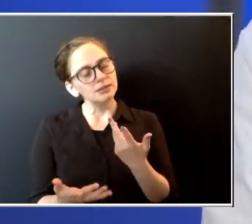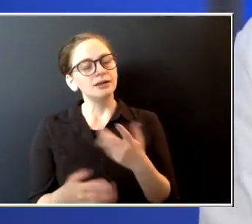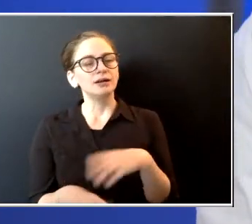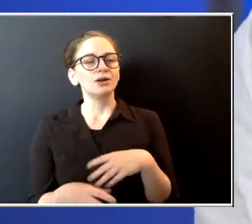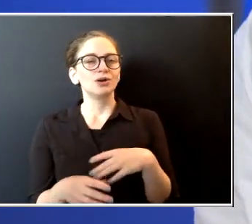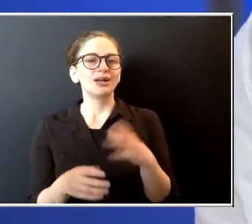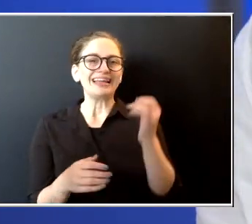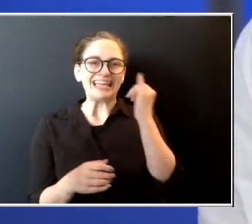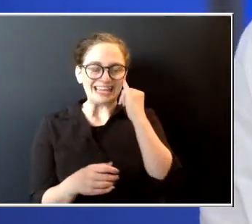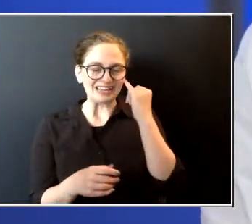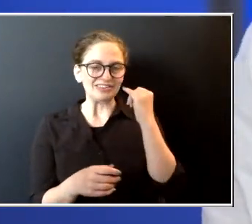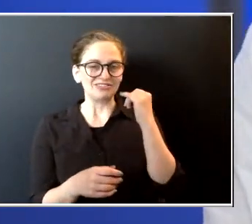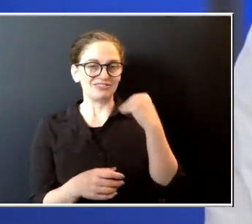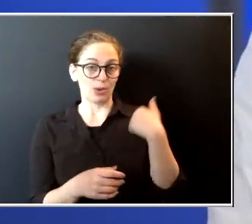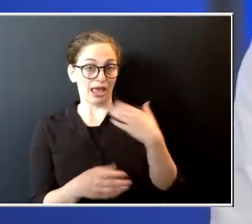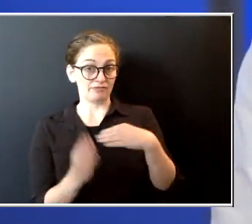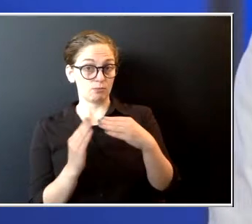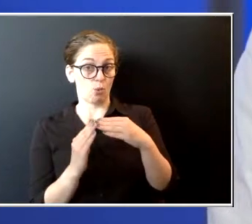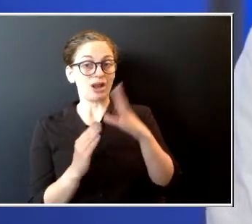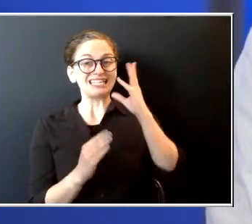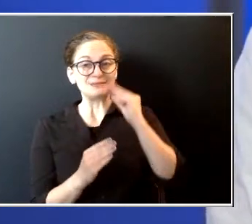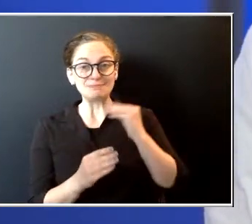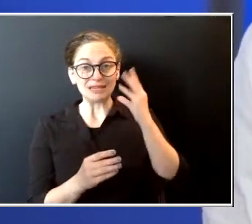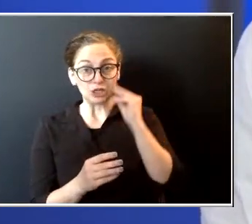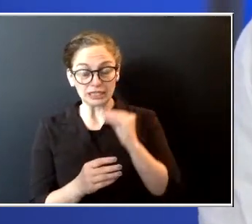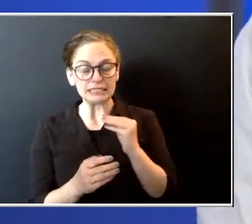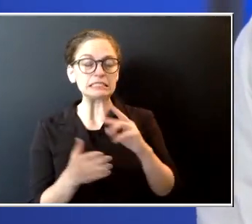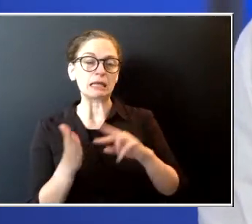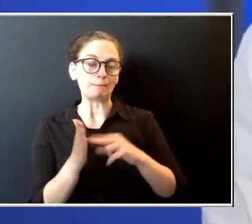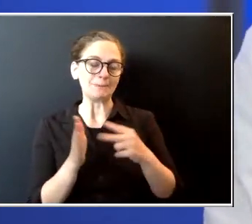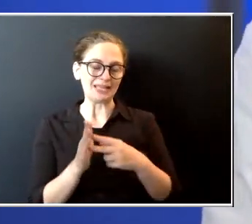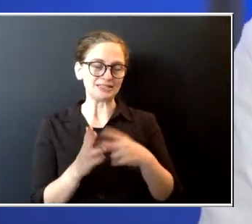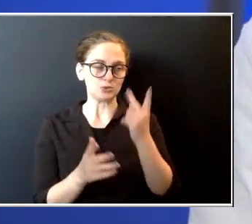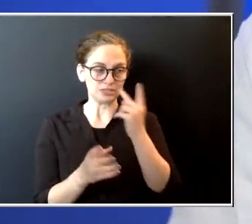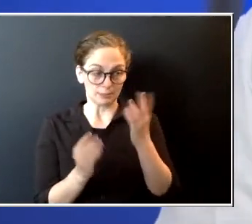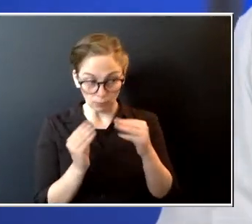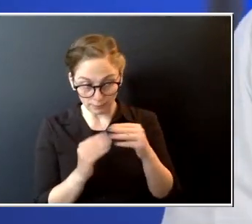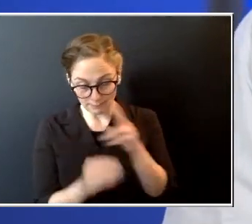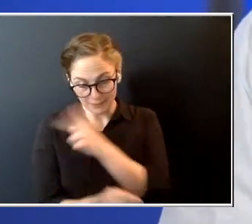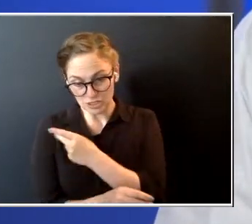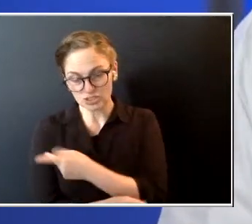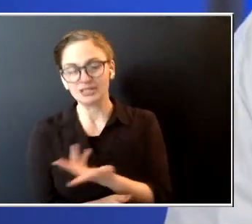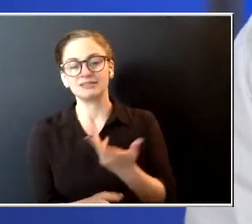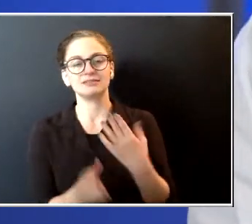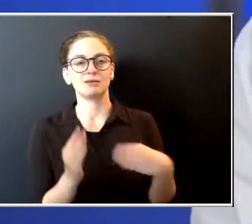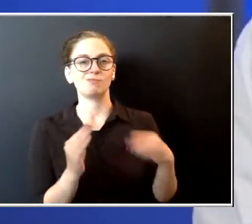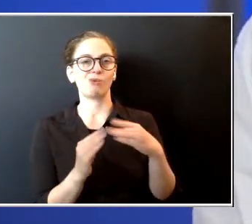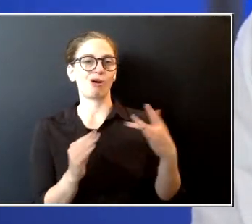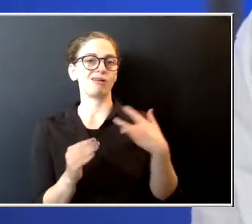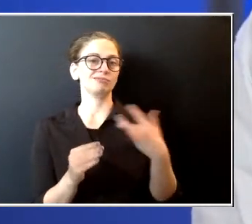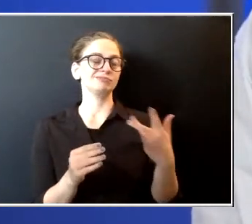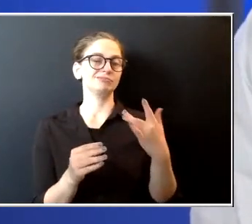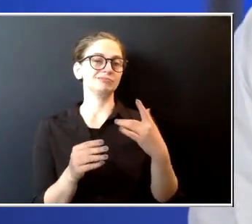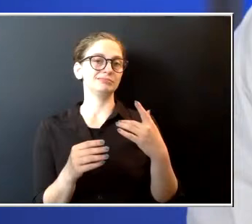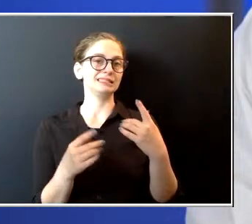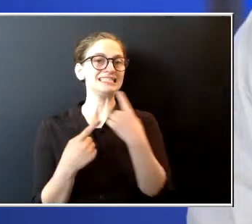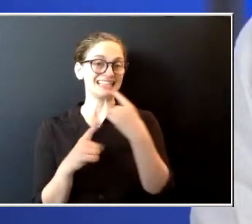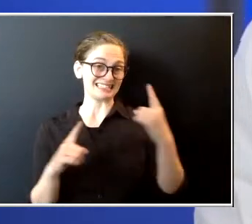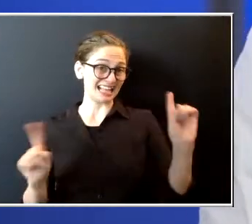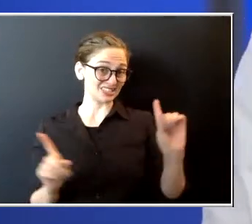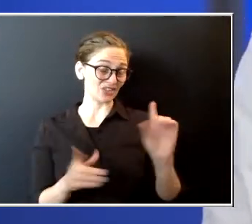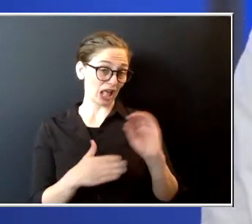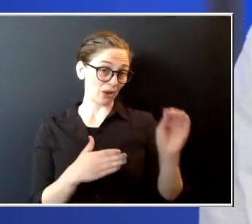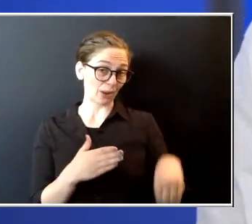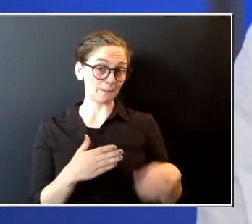more likely the outcomes are going to be better. Yeah. So they're really usually specialized center, although this technology is now maturing, and we're on our